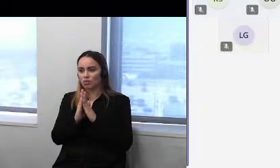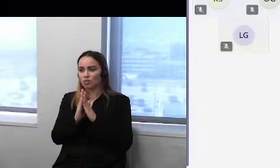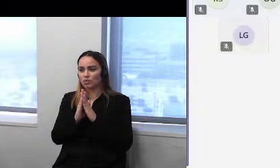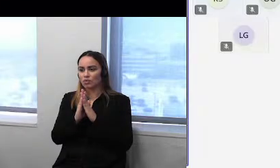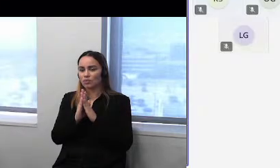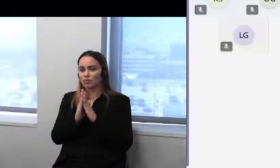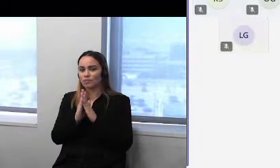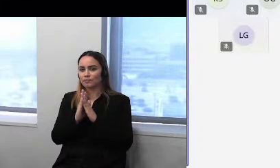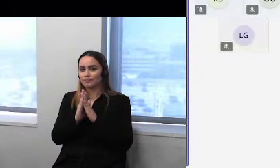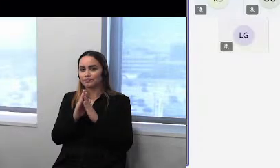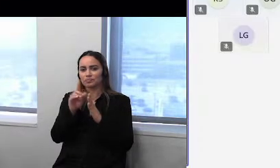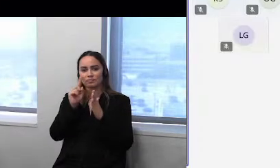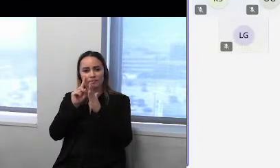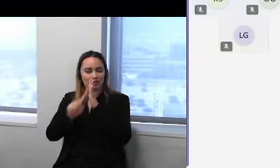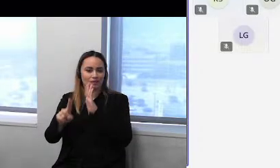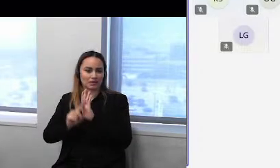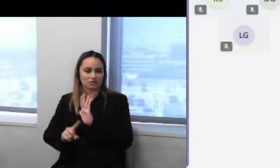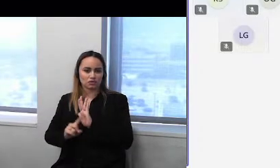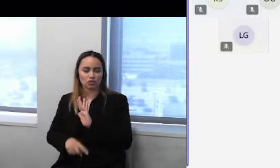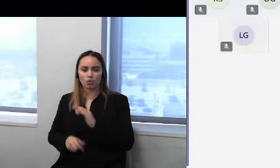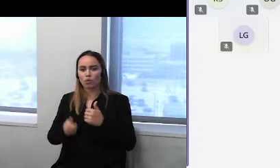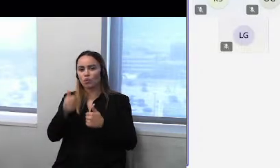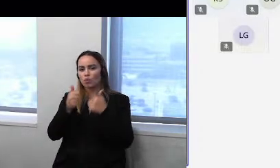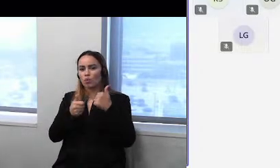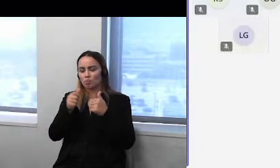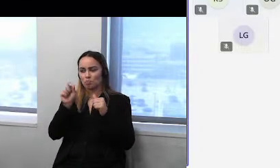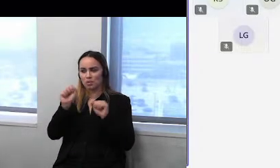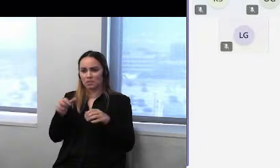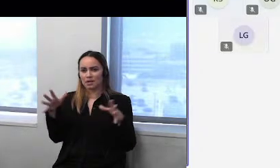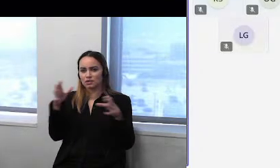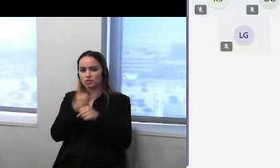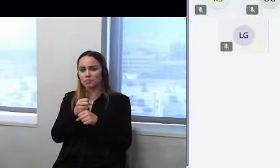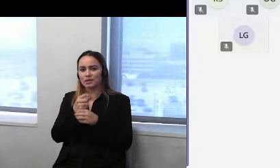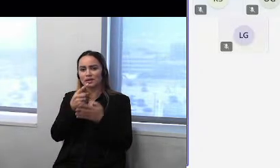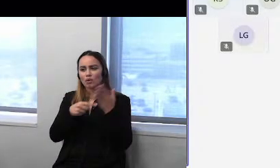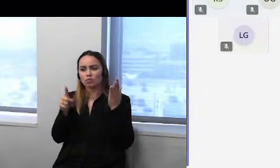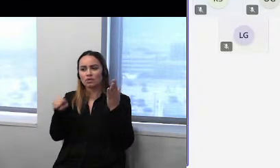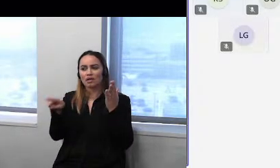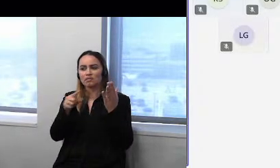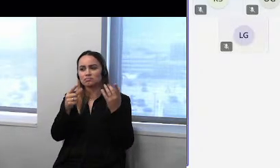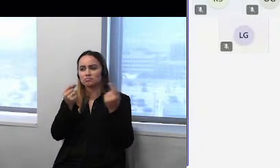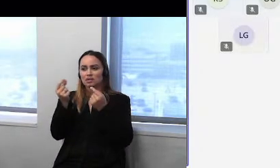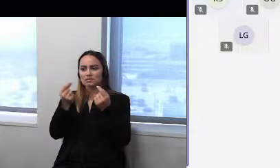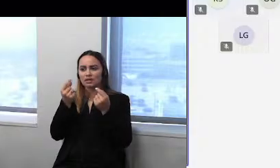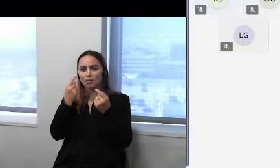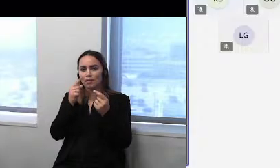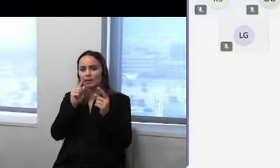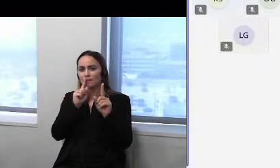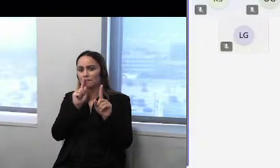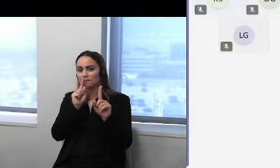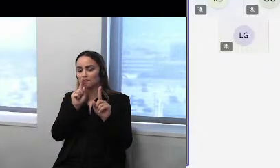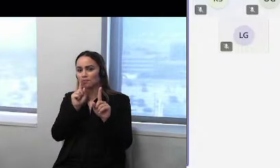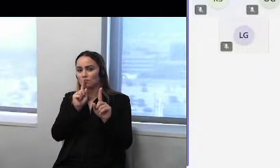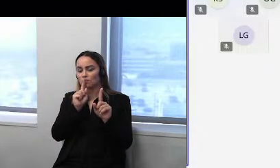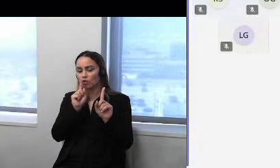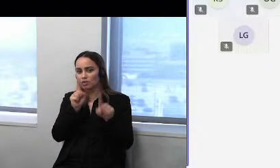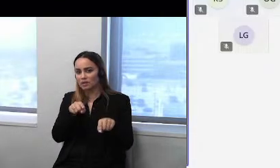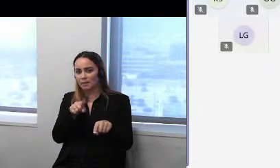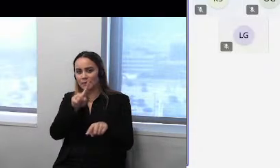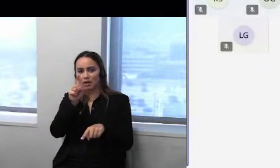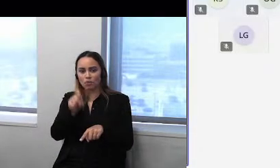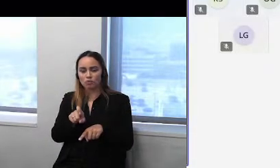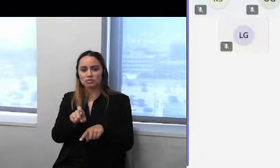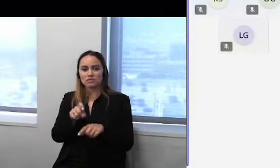certain review. Can you summarize for me what is that you're doing in order to respond to a question about the bill that may or may not be